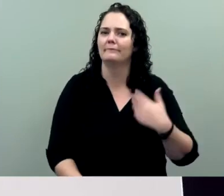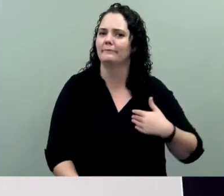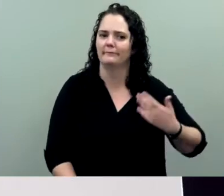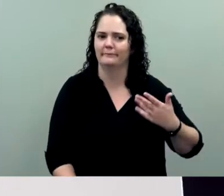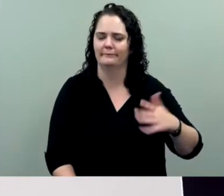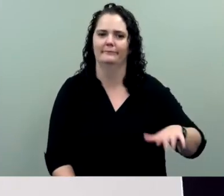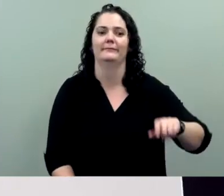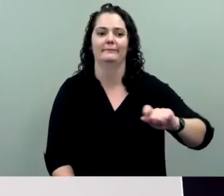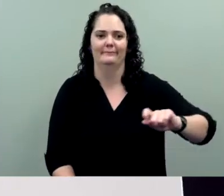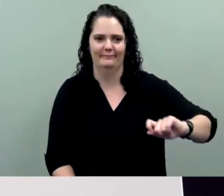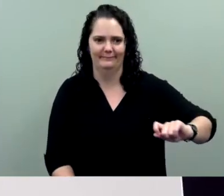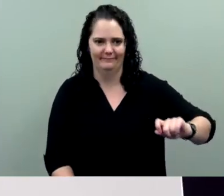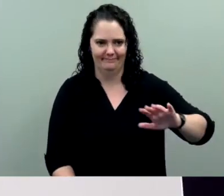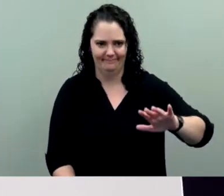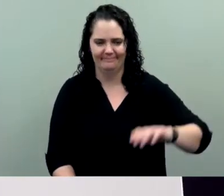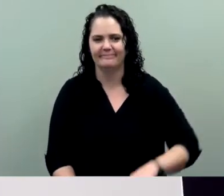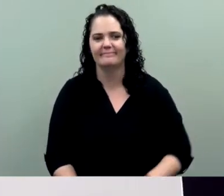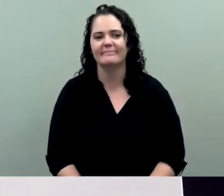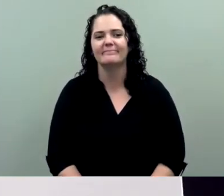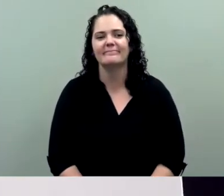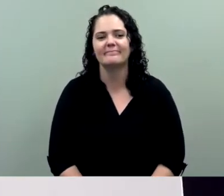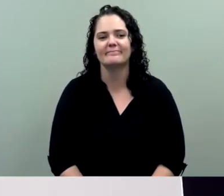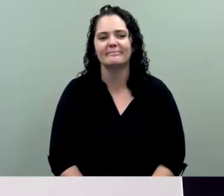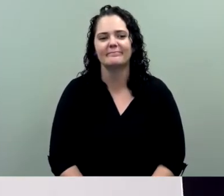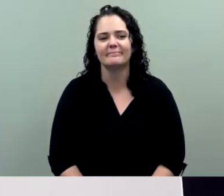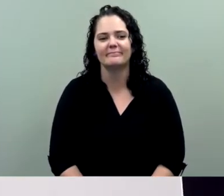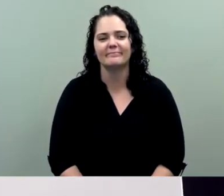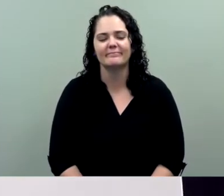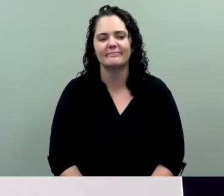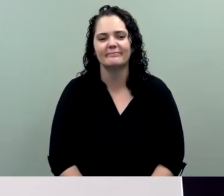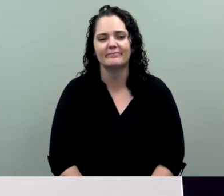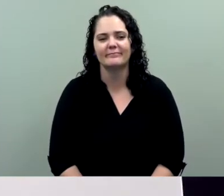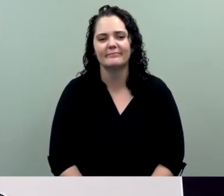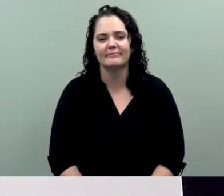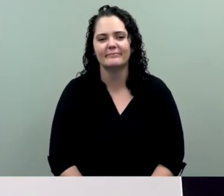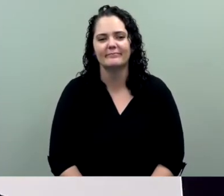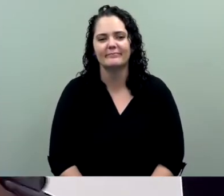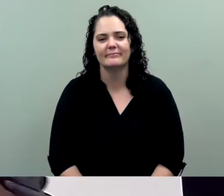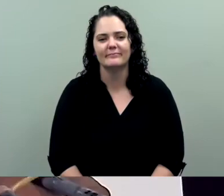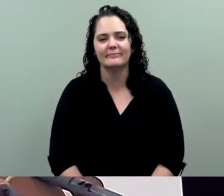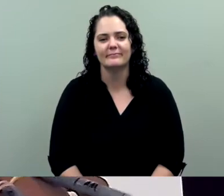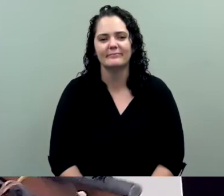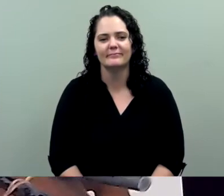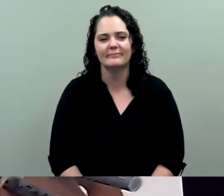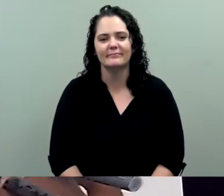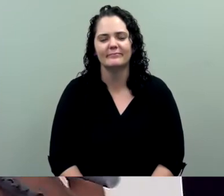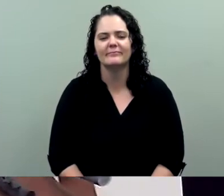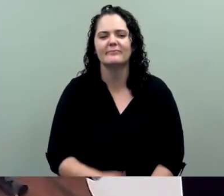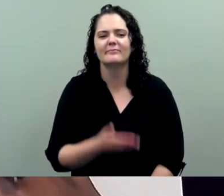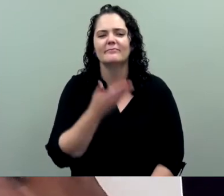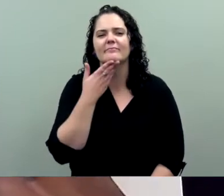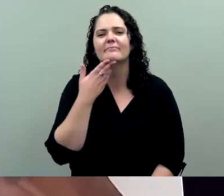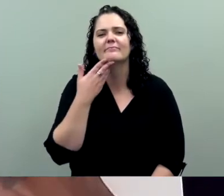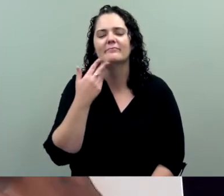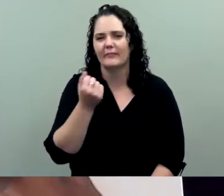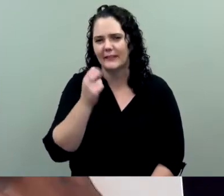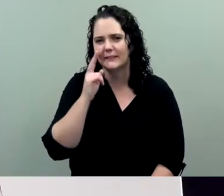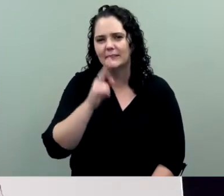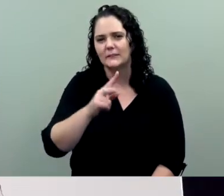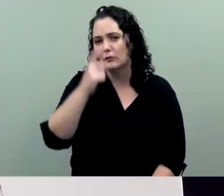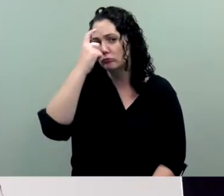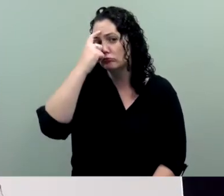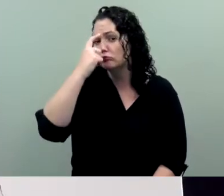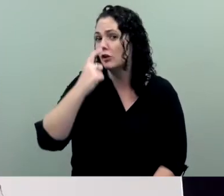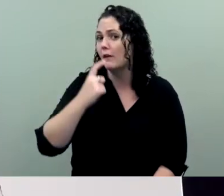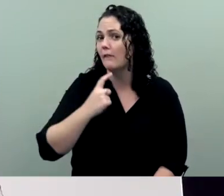my, thank you, my left hand. I'm bringing my right hand. Get that beautiful profile.